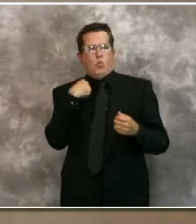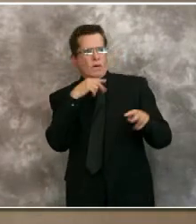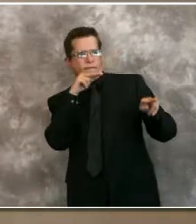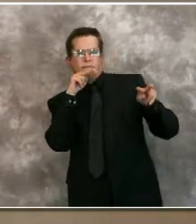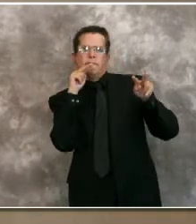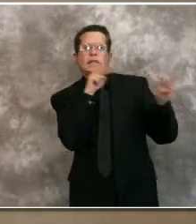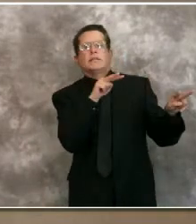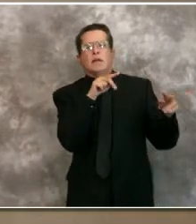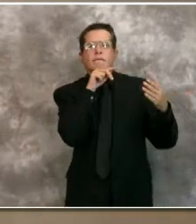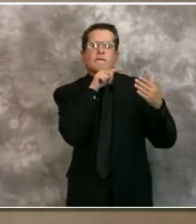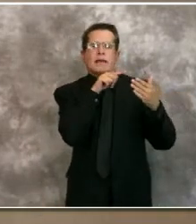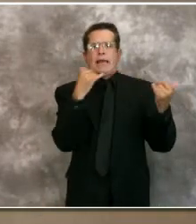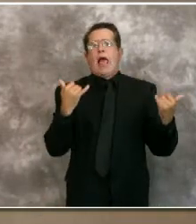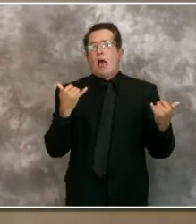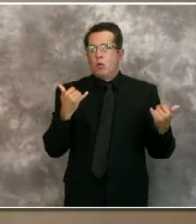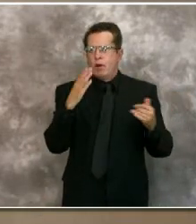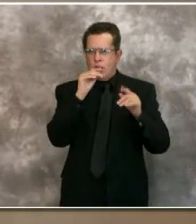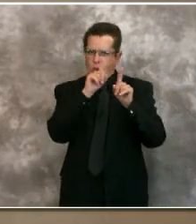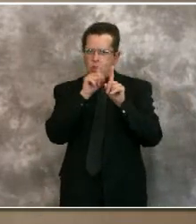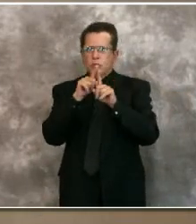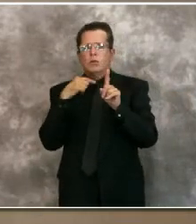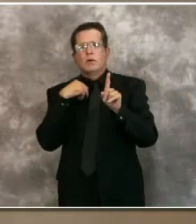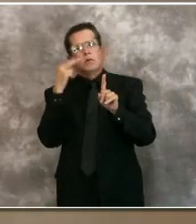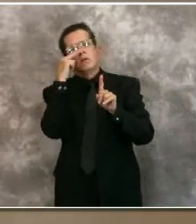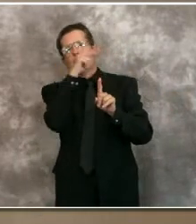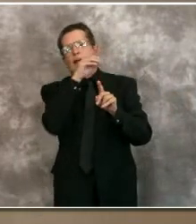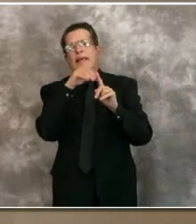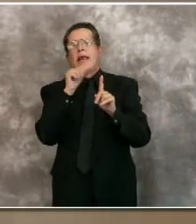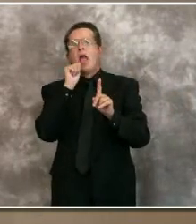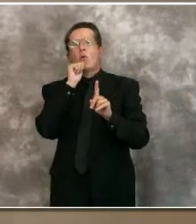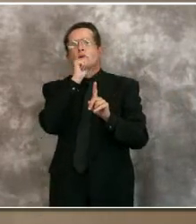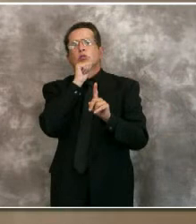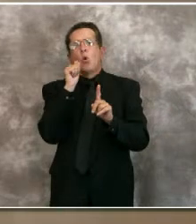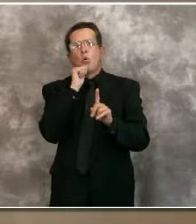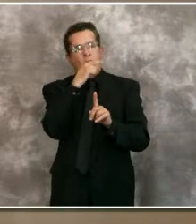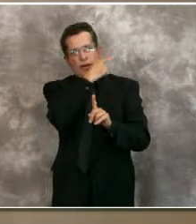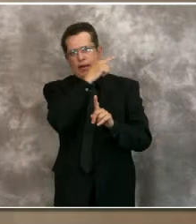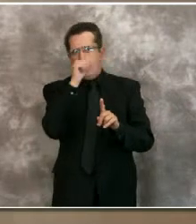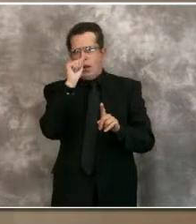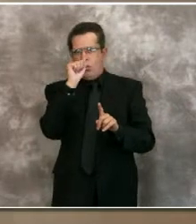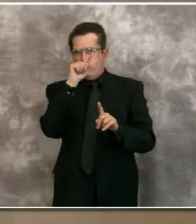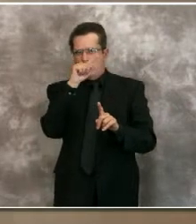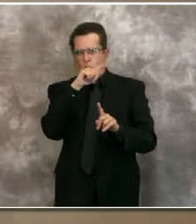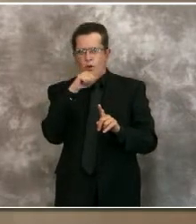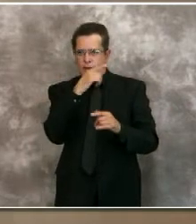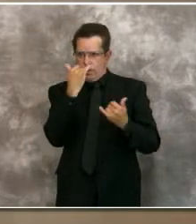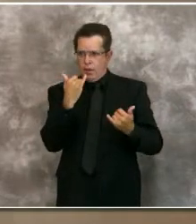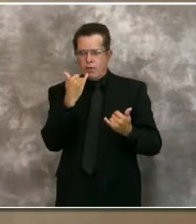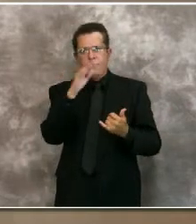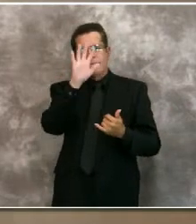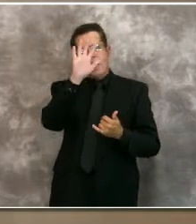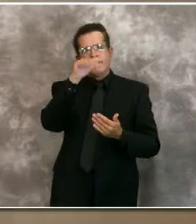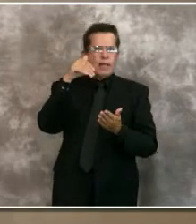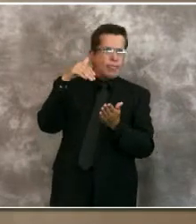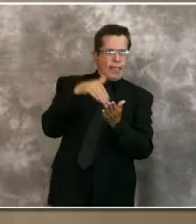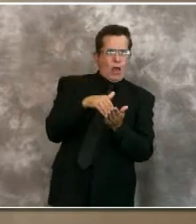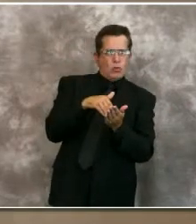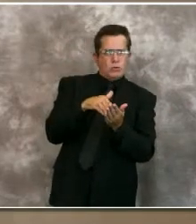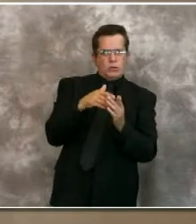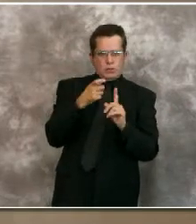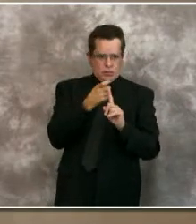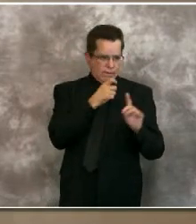And also, in Arizona, and I know you've seen this, there have been more than 5,000 new cases from